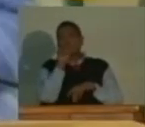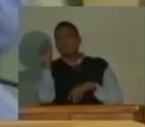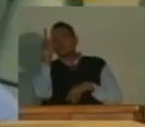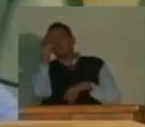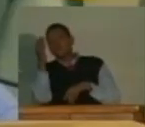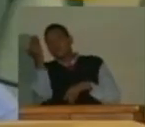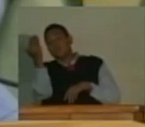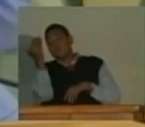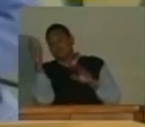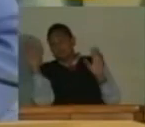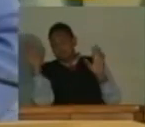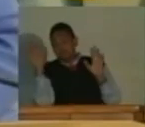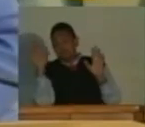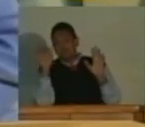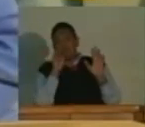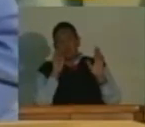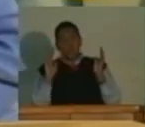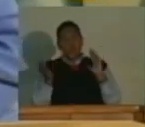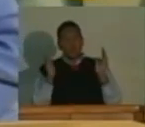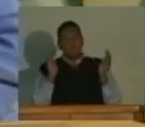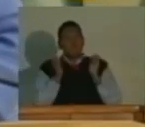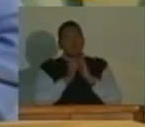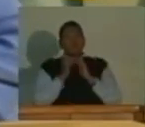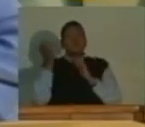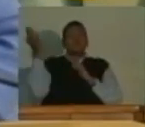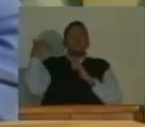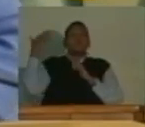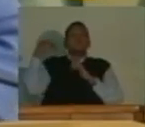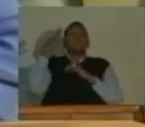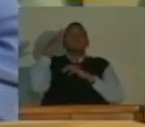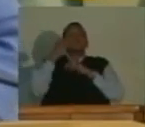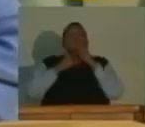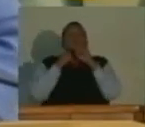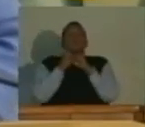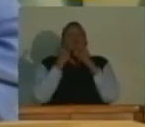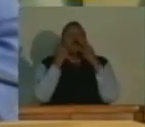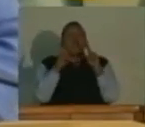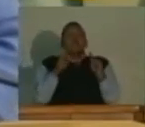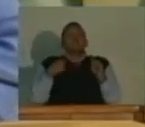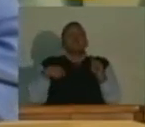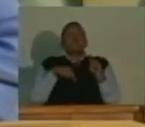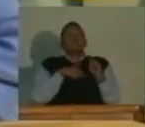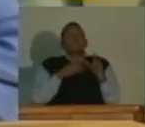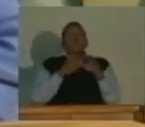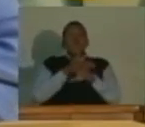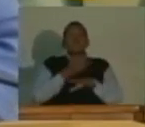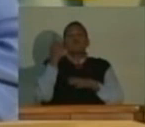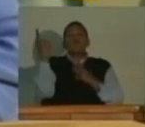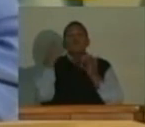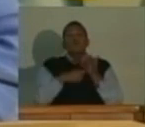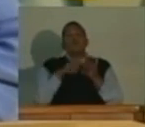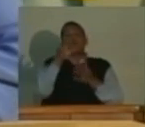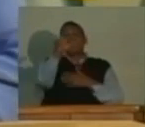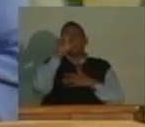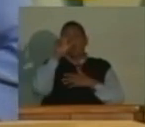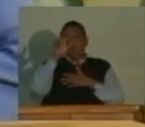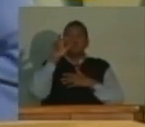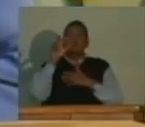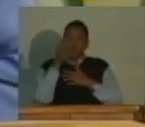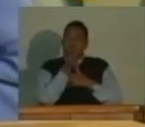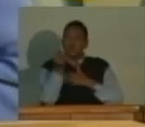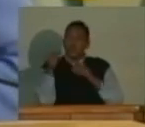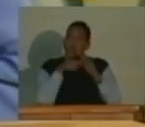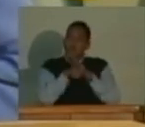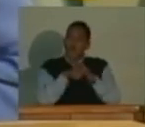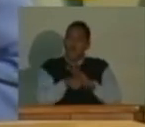2015, and compare it with the previous 4 years, we're over 1,300 fewer